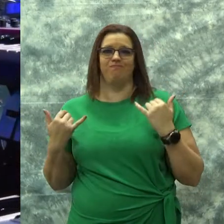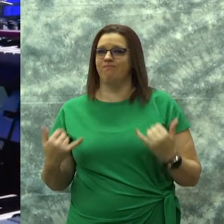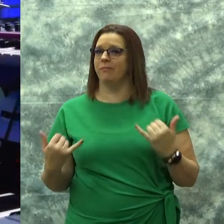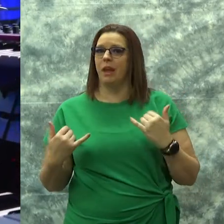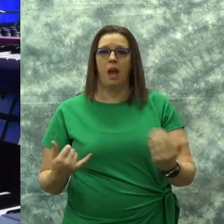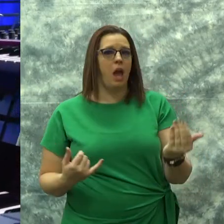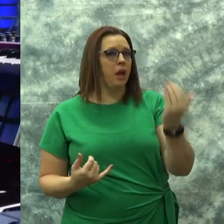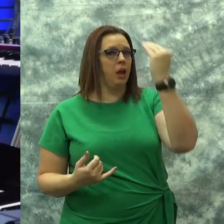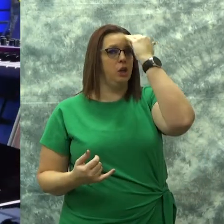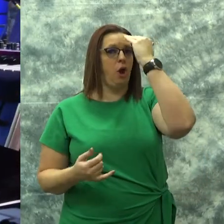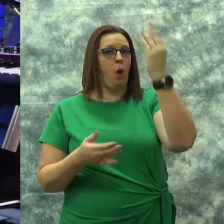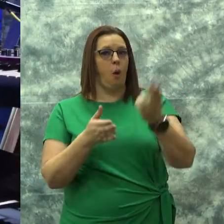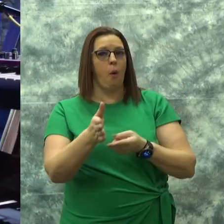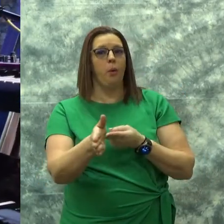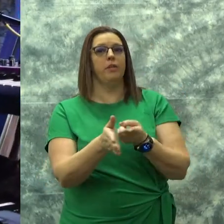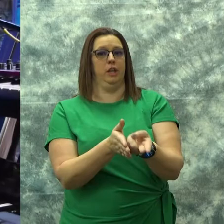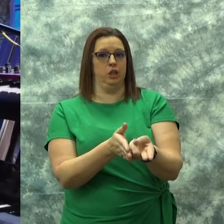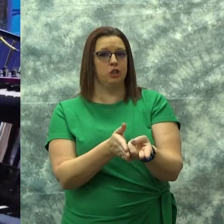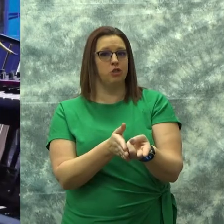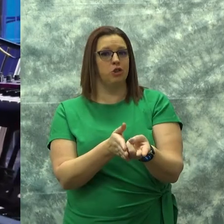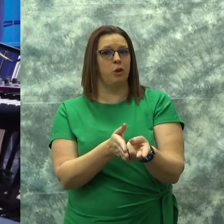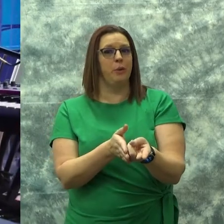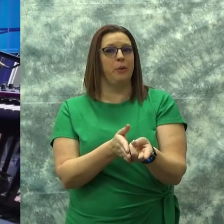But now I know the